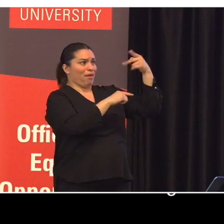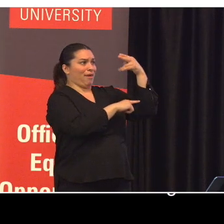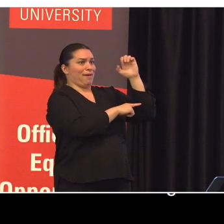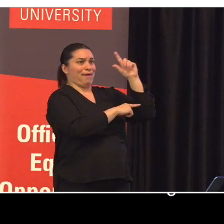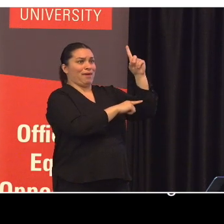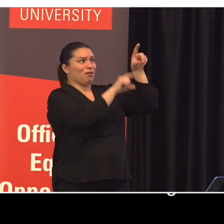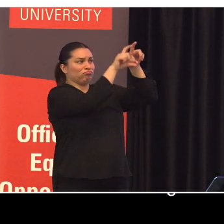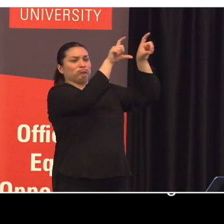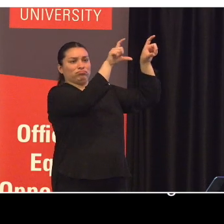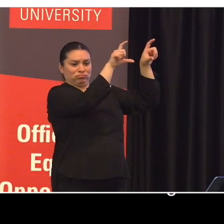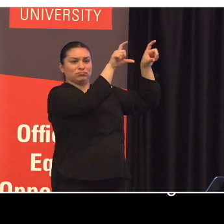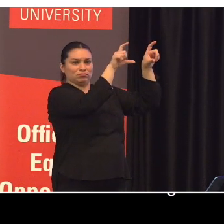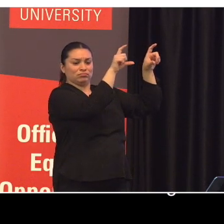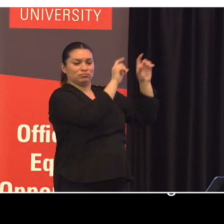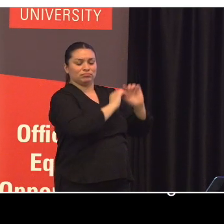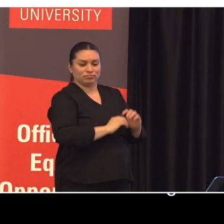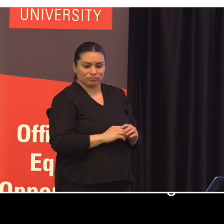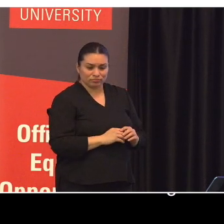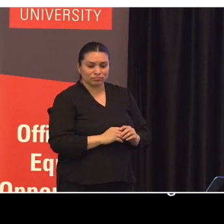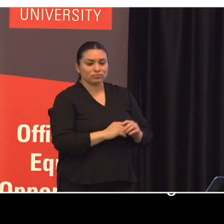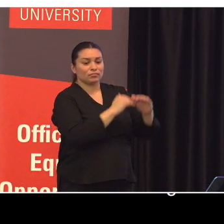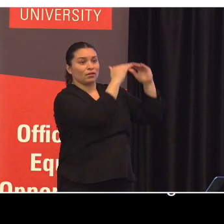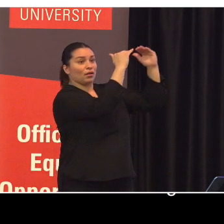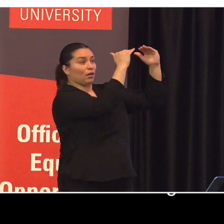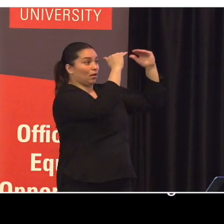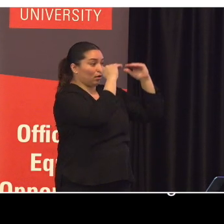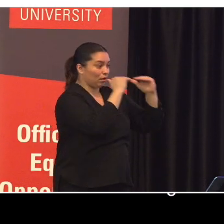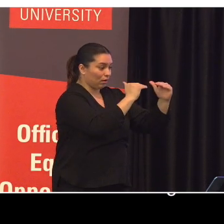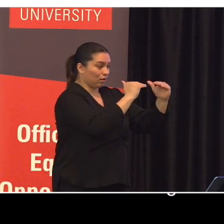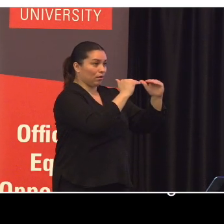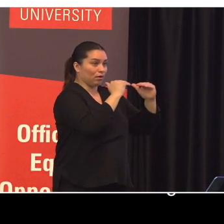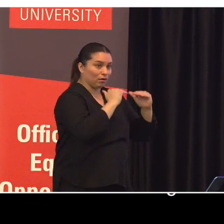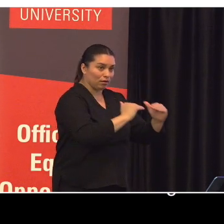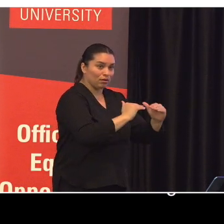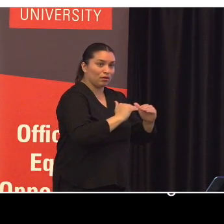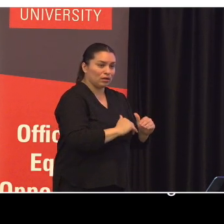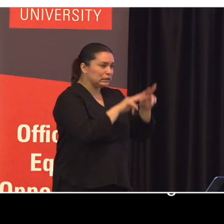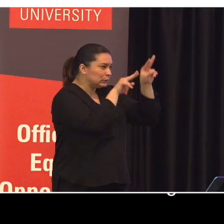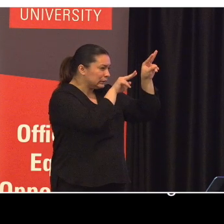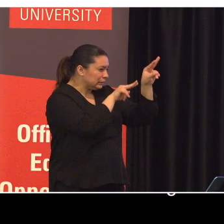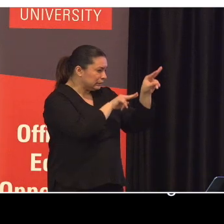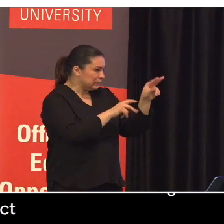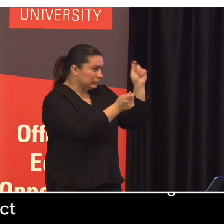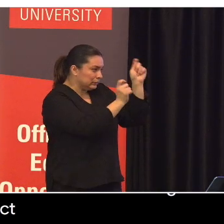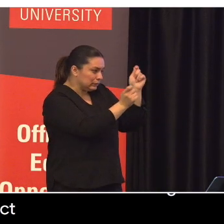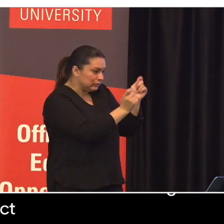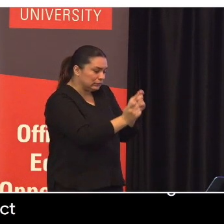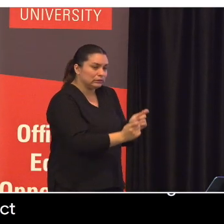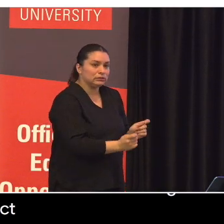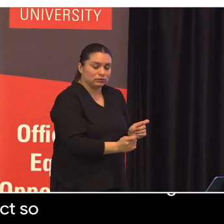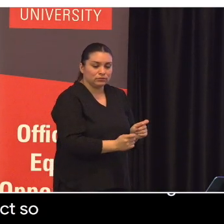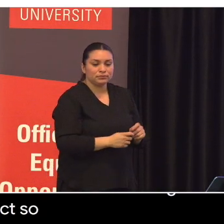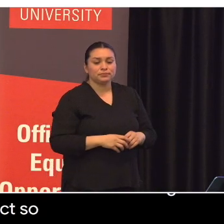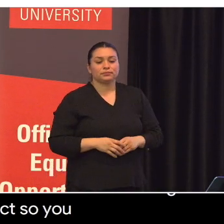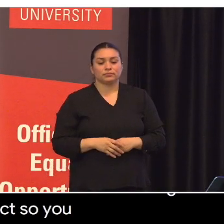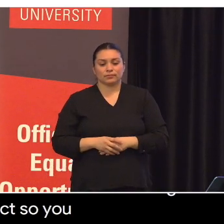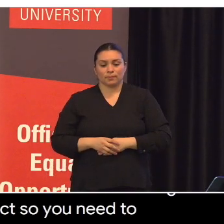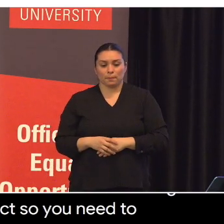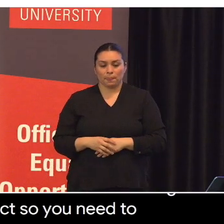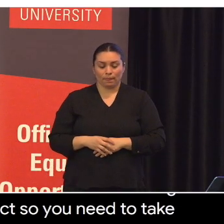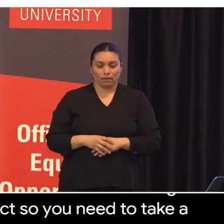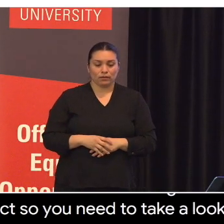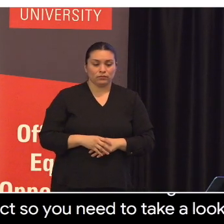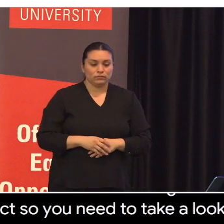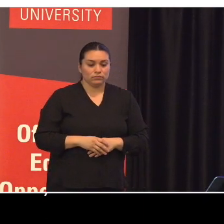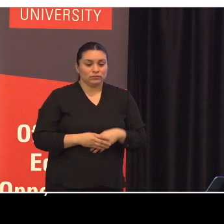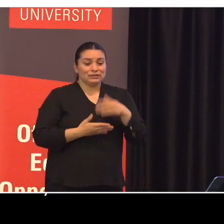The accessibility checker is helpful, but with emphasis, not perfect. So you need to take